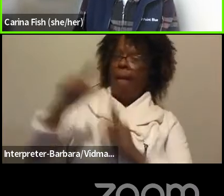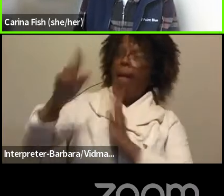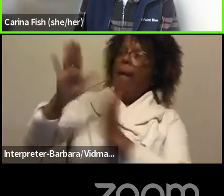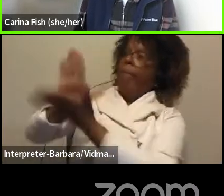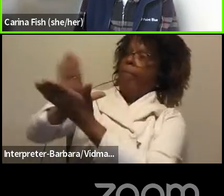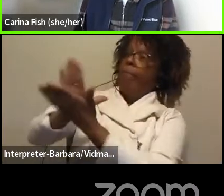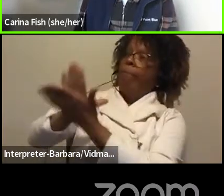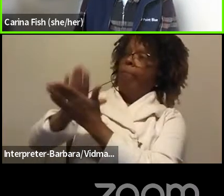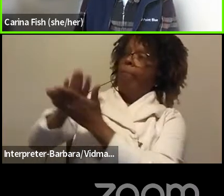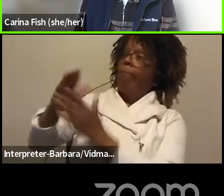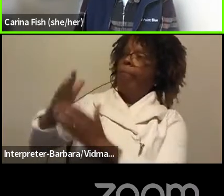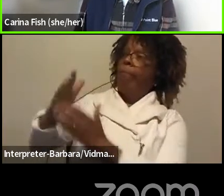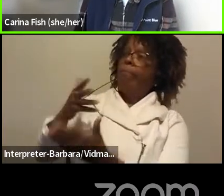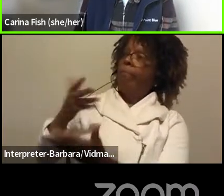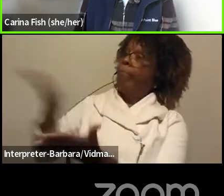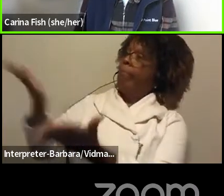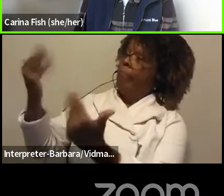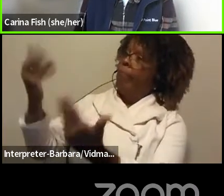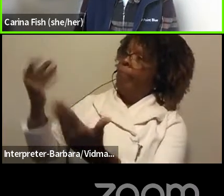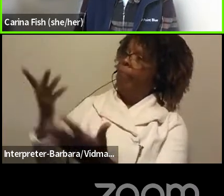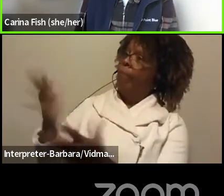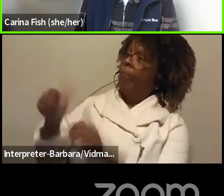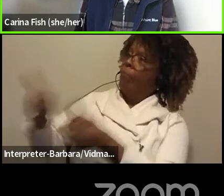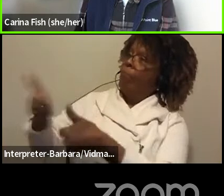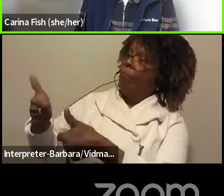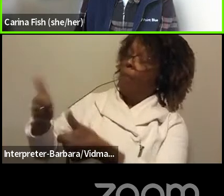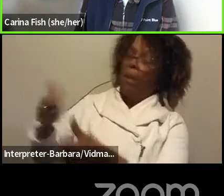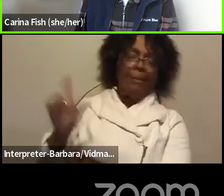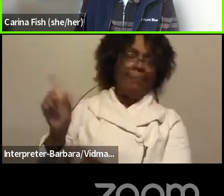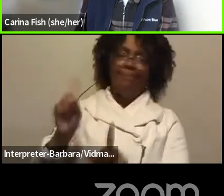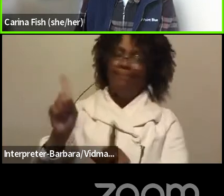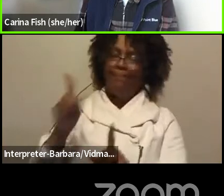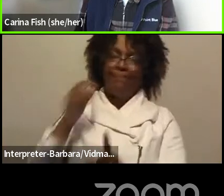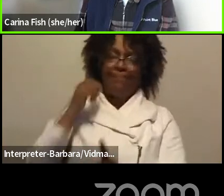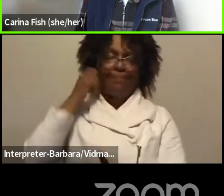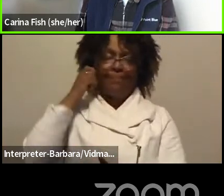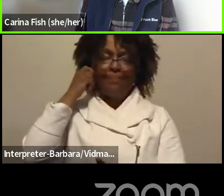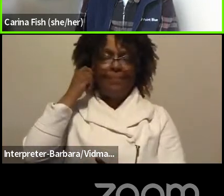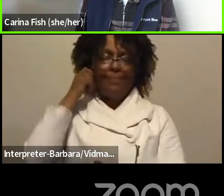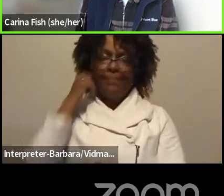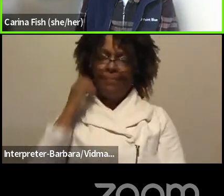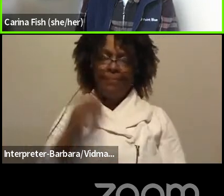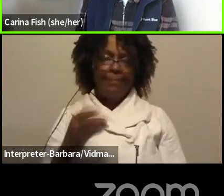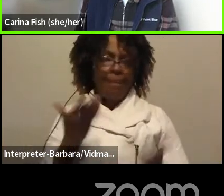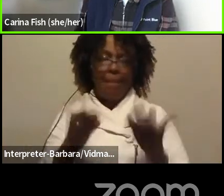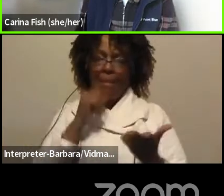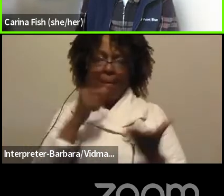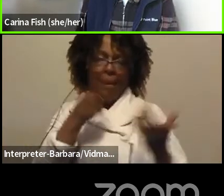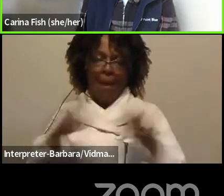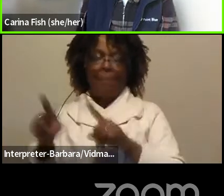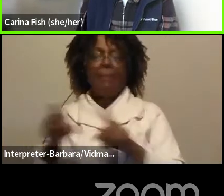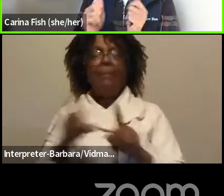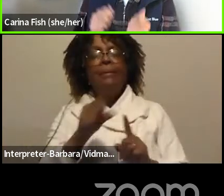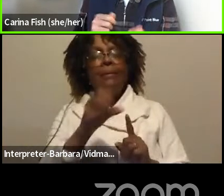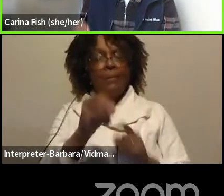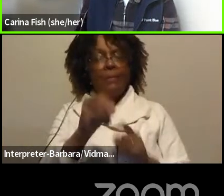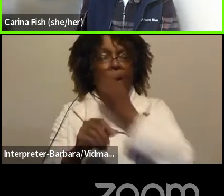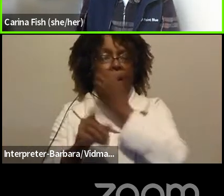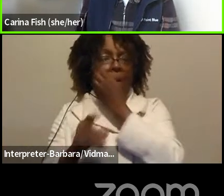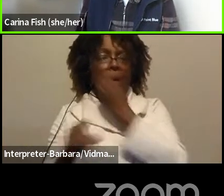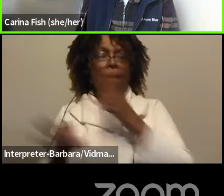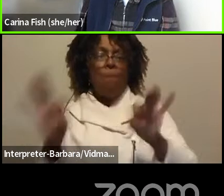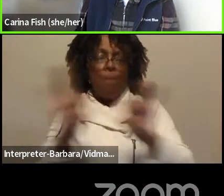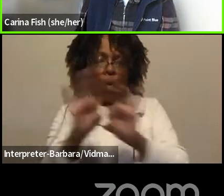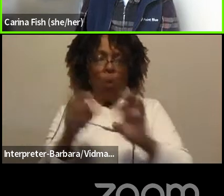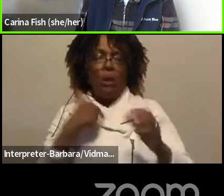So yeah, I guess being very selective with where you're putting your energy and being able to pick and